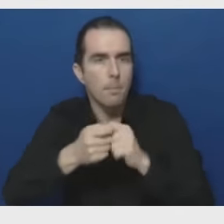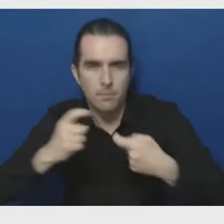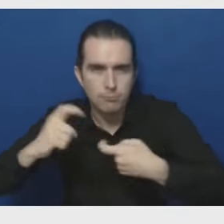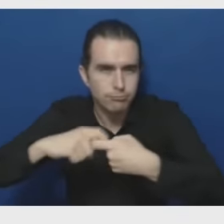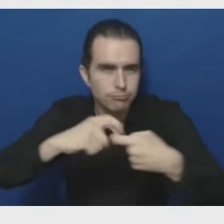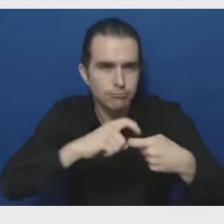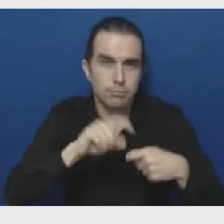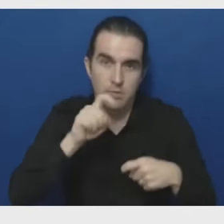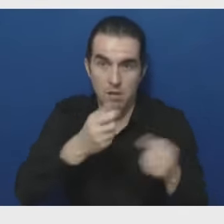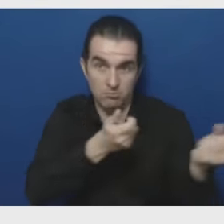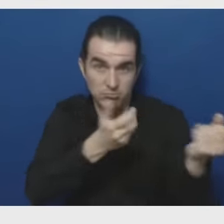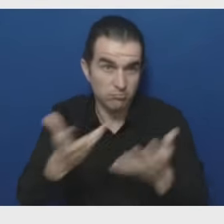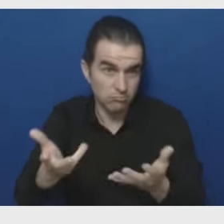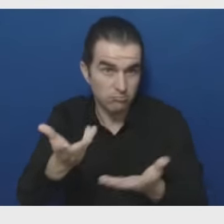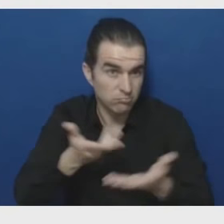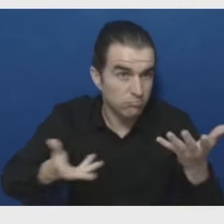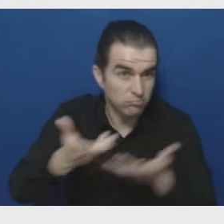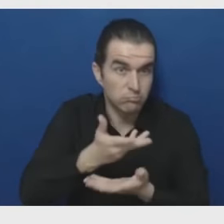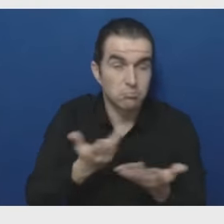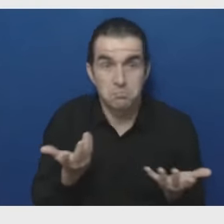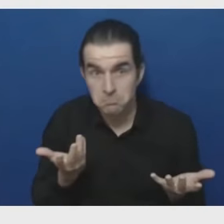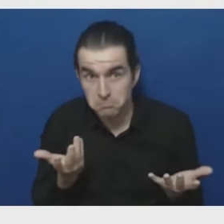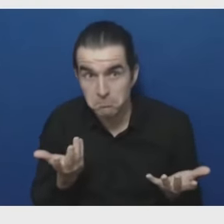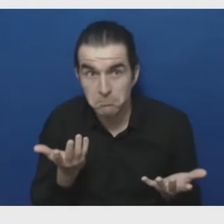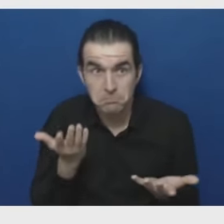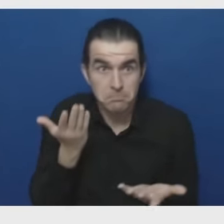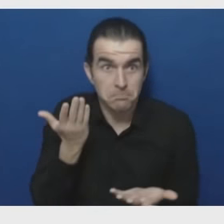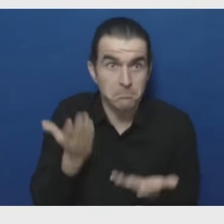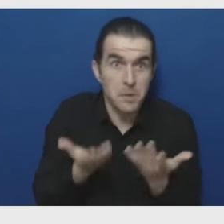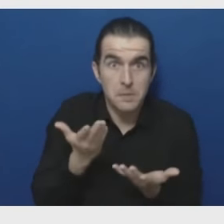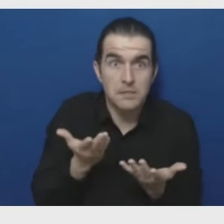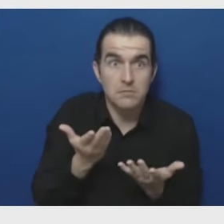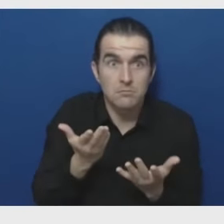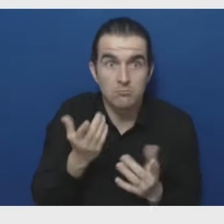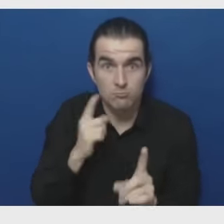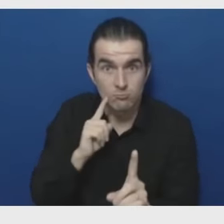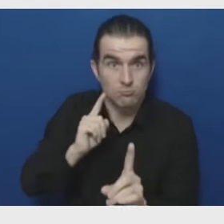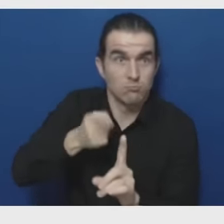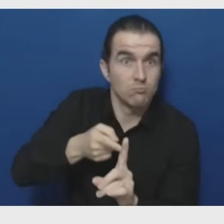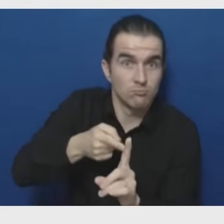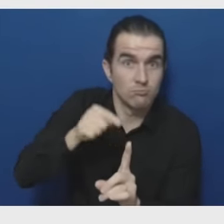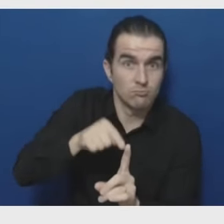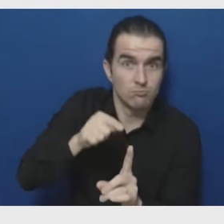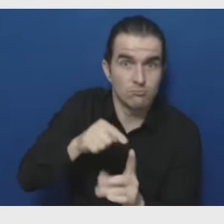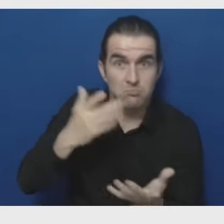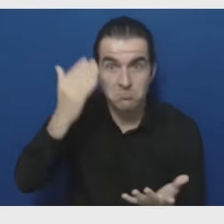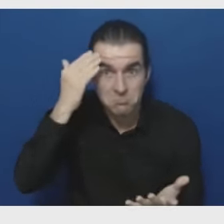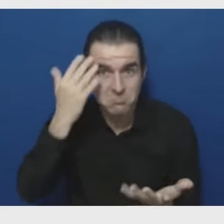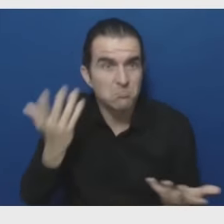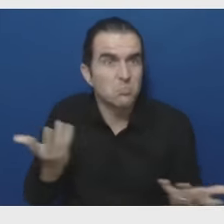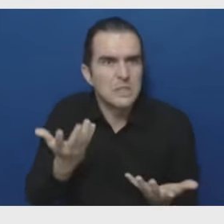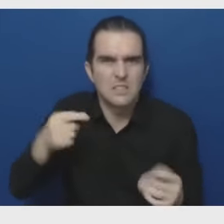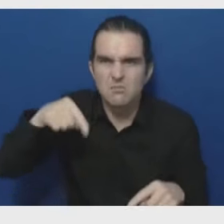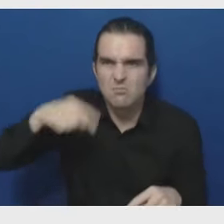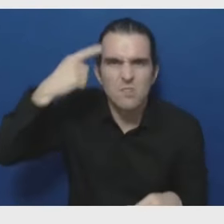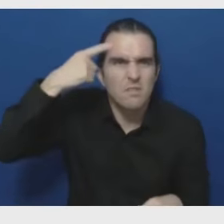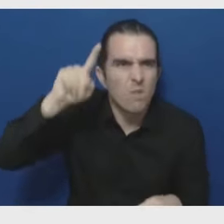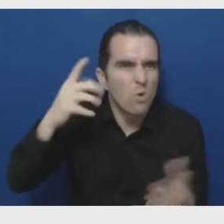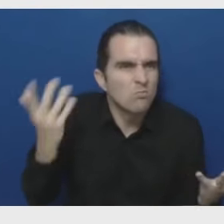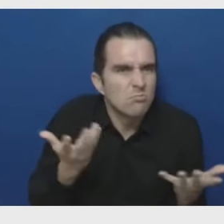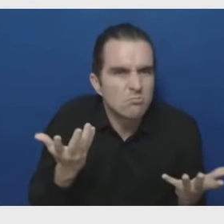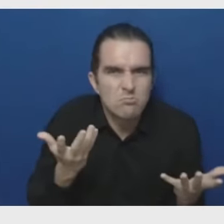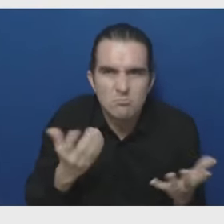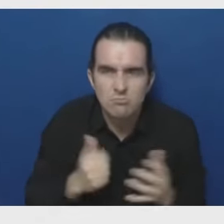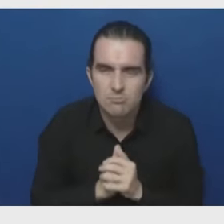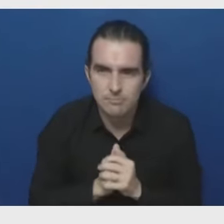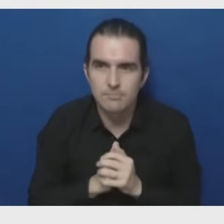the point around, what we do this for. We're talking about a vision of your future. And whatever